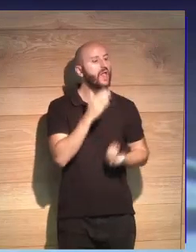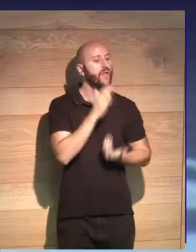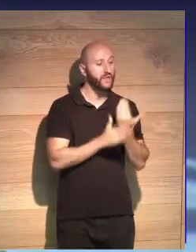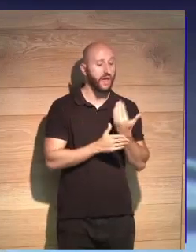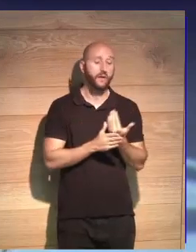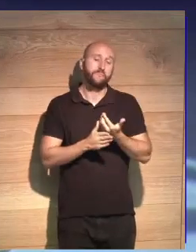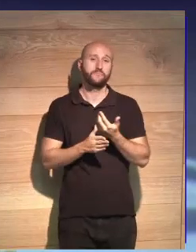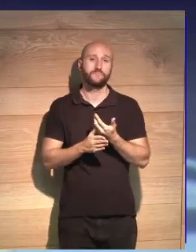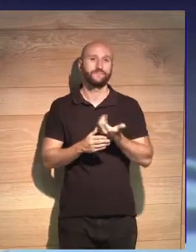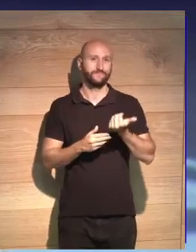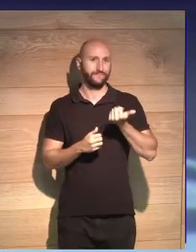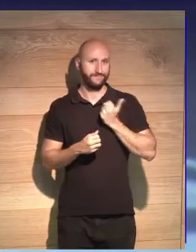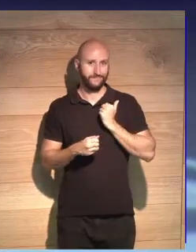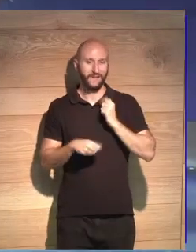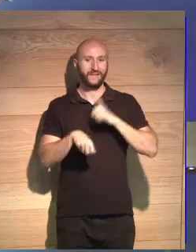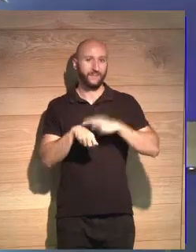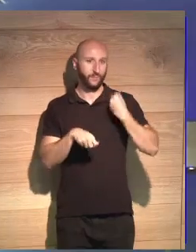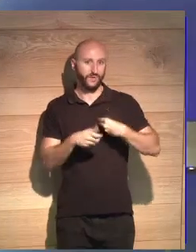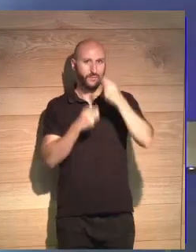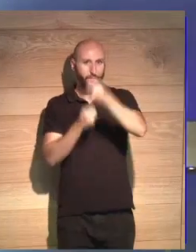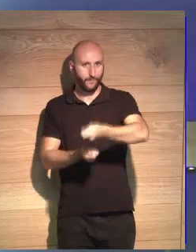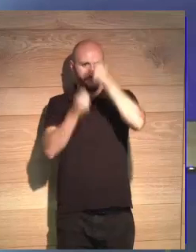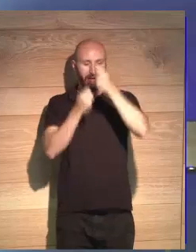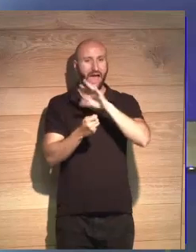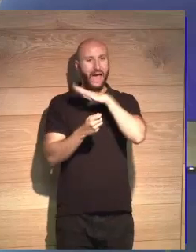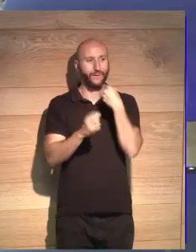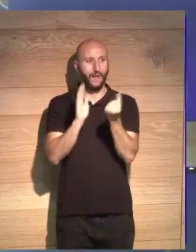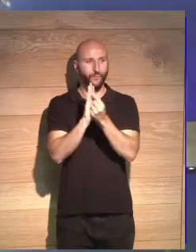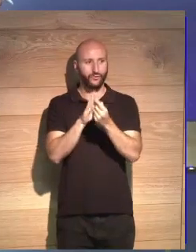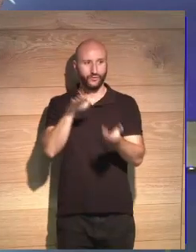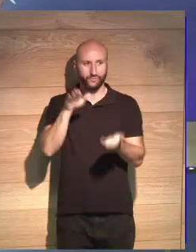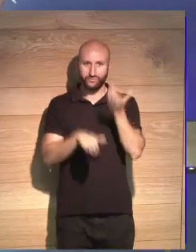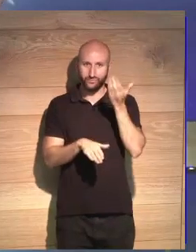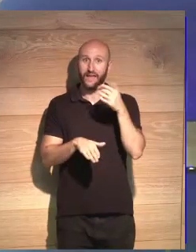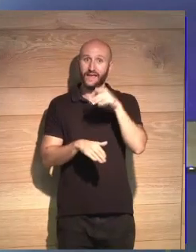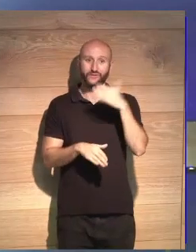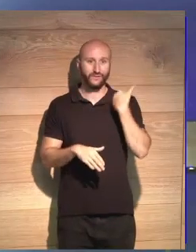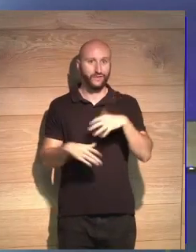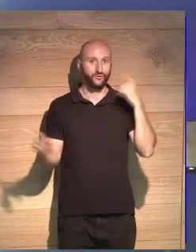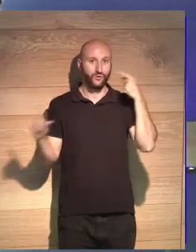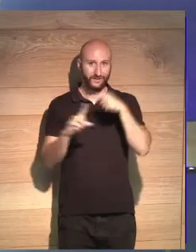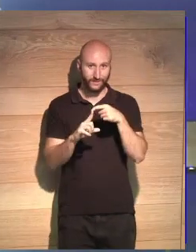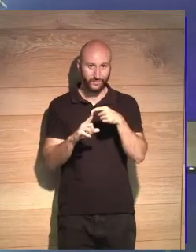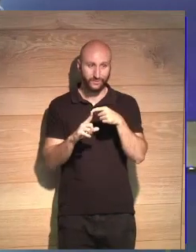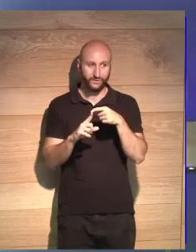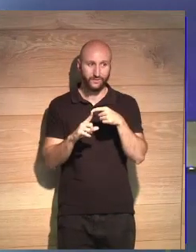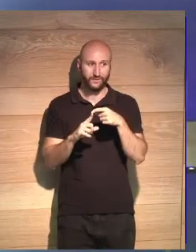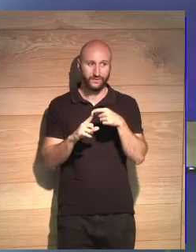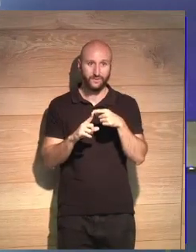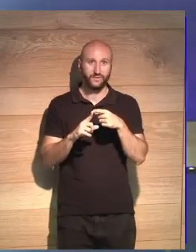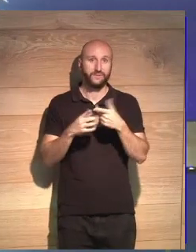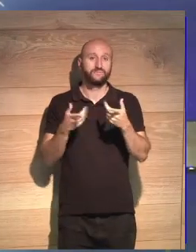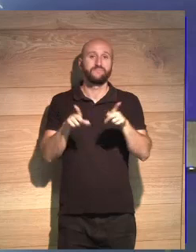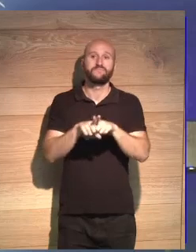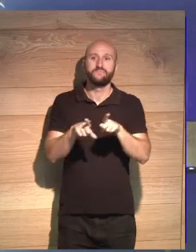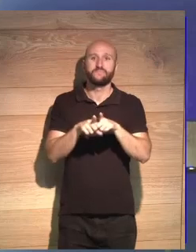for us too. And at the same time, we are fishing and we are developing our fishing skill. This is an end in itself. I do not